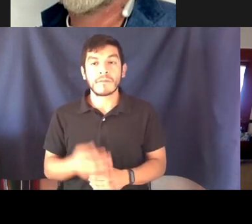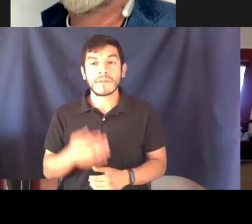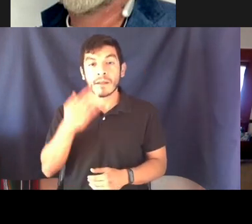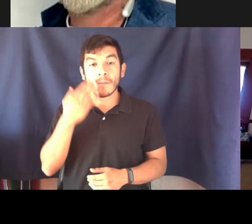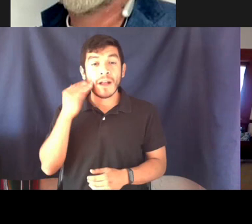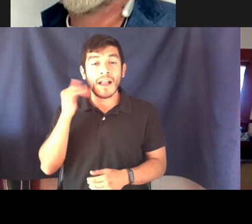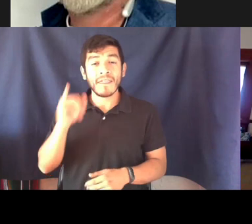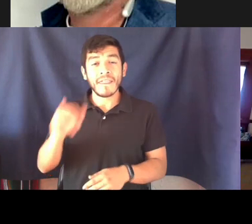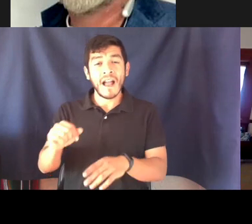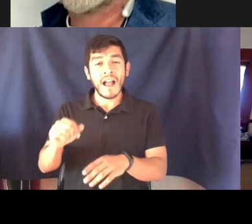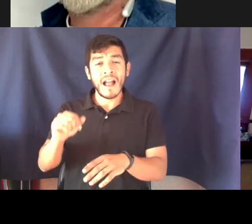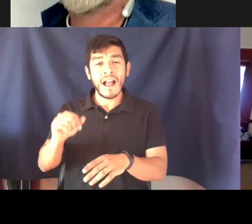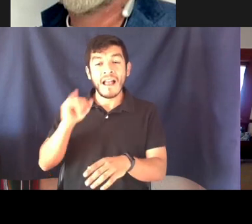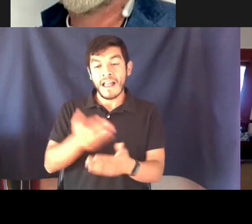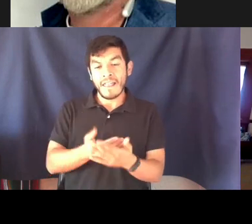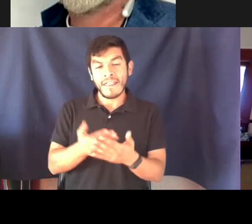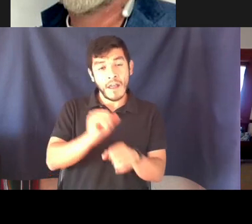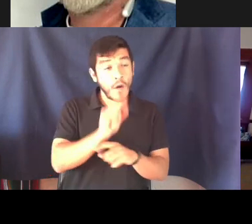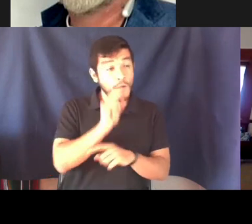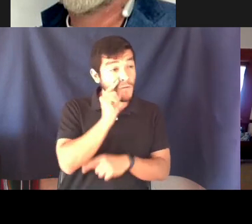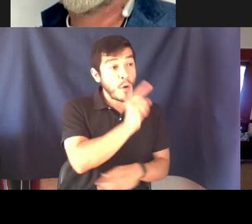the other. You can go to the next slide.